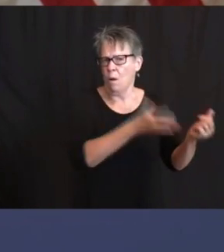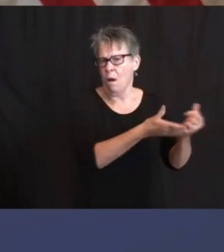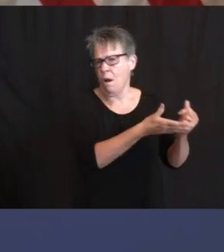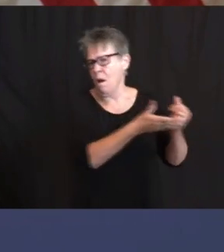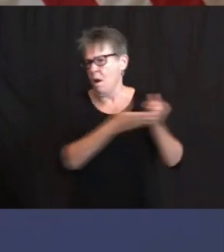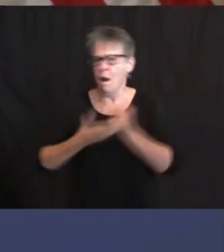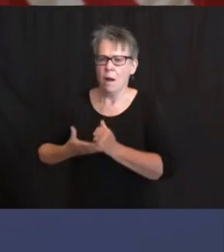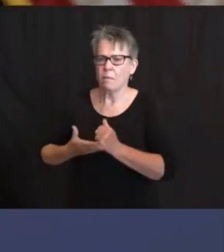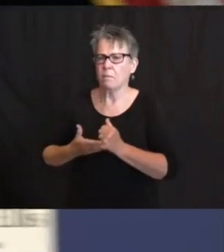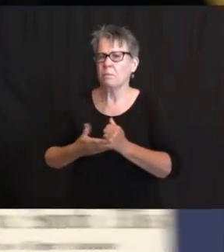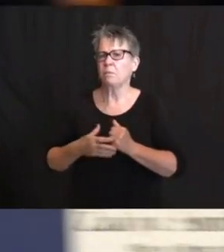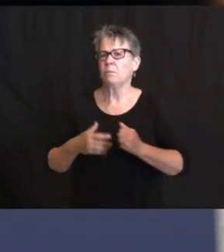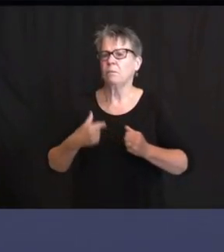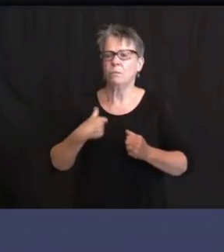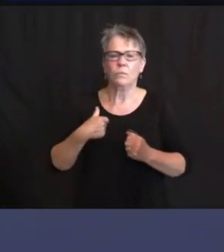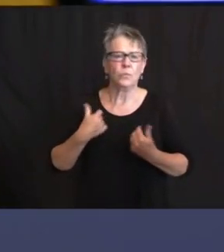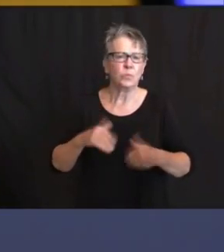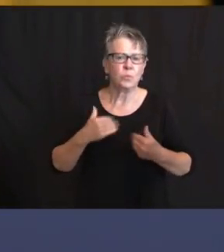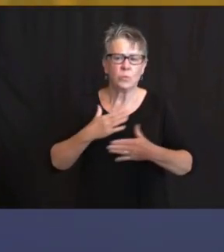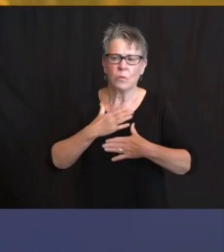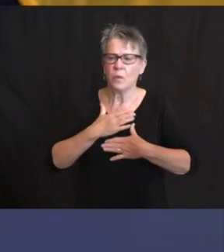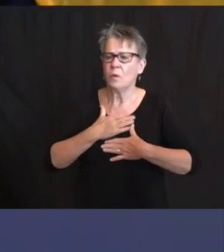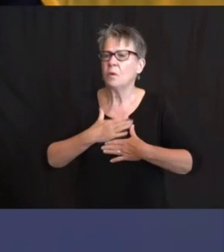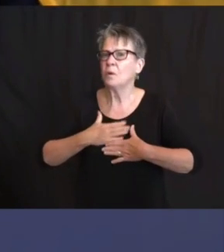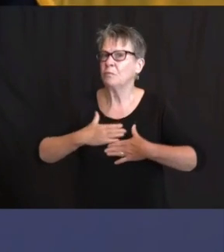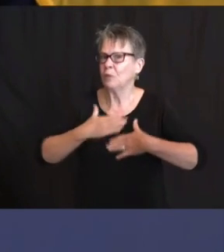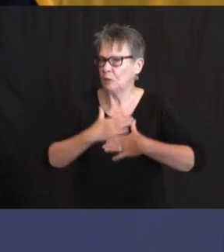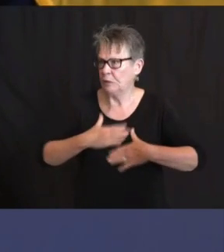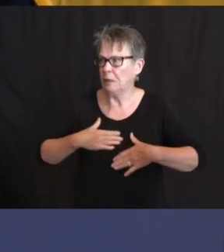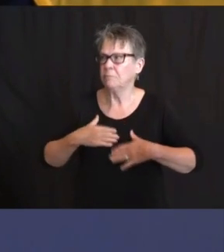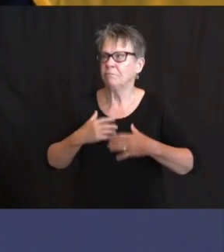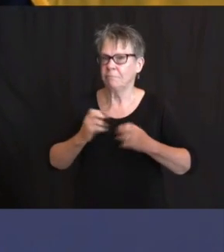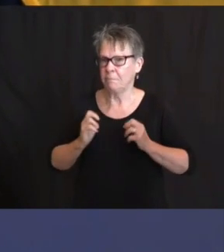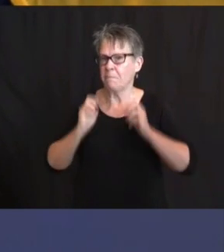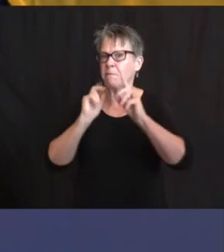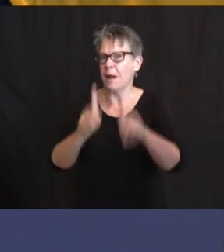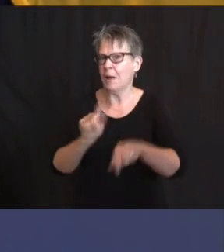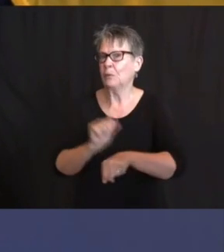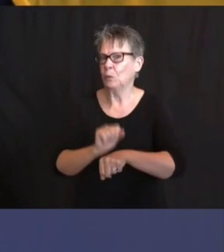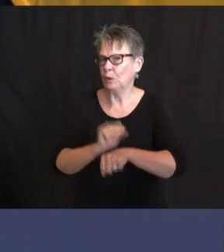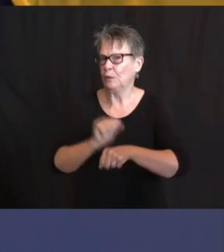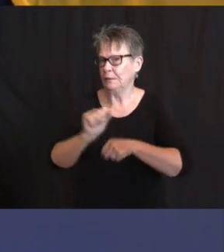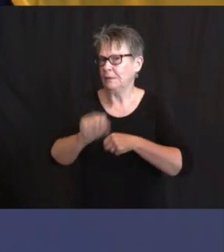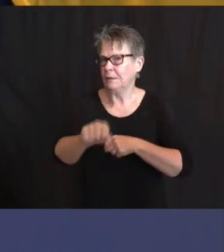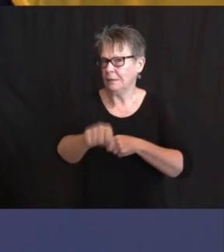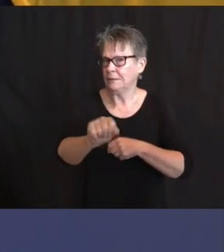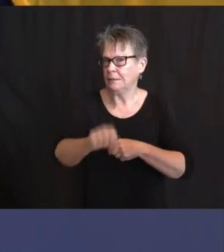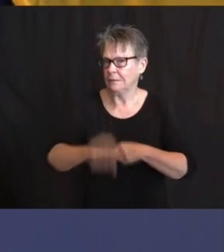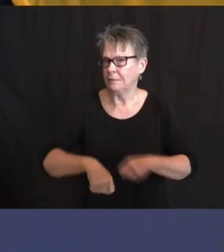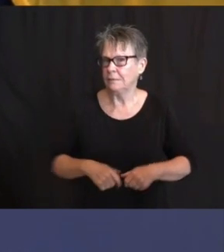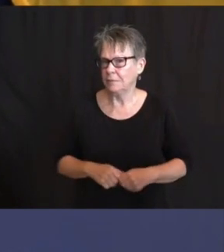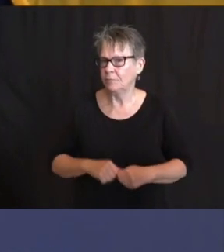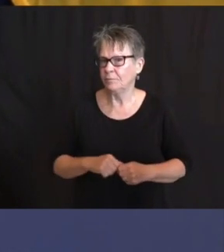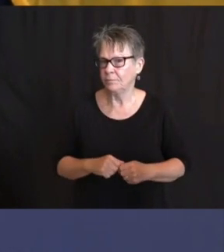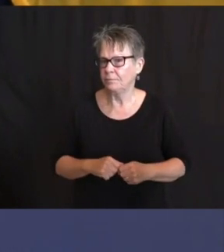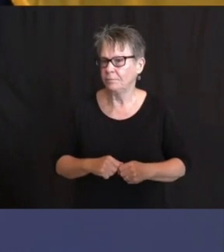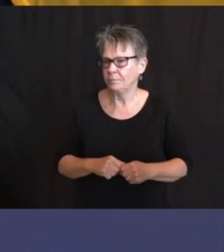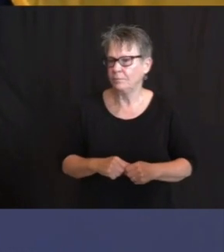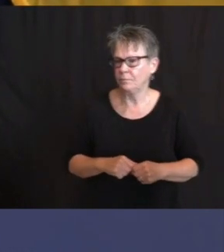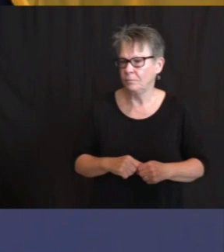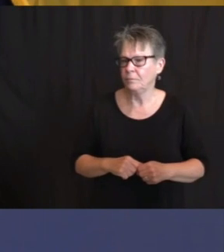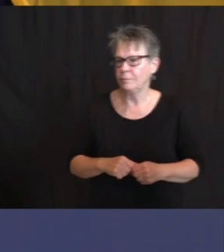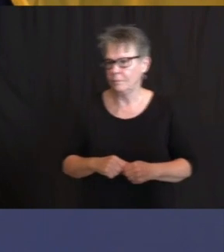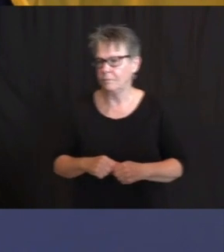work. Fantastic, Zakia, and again, thank you for all your work, your team's work. And again, we start out